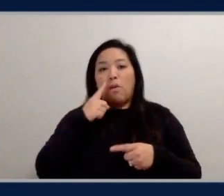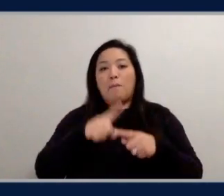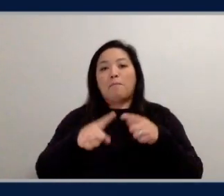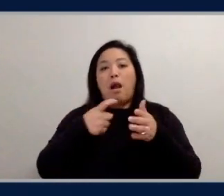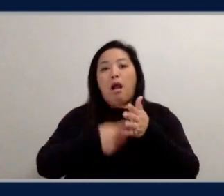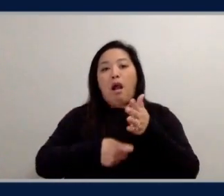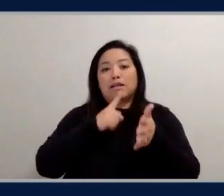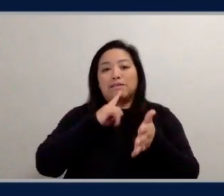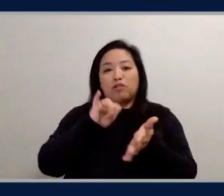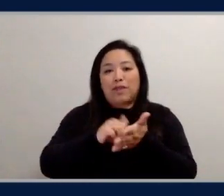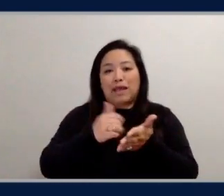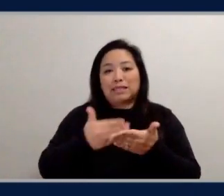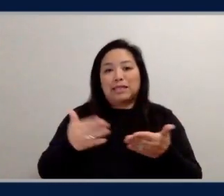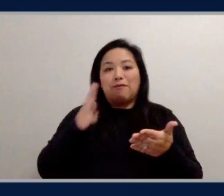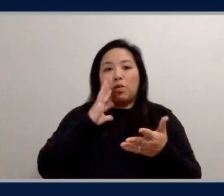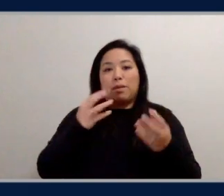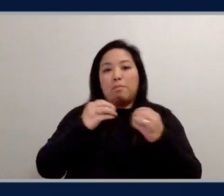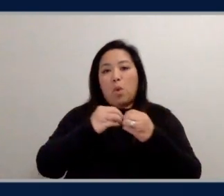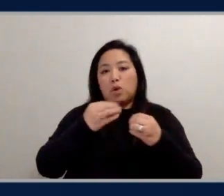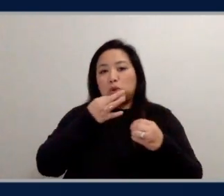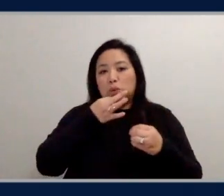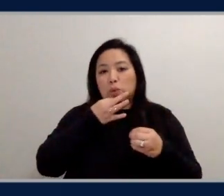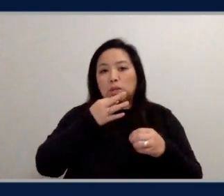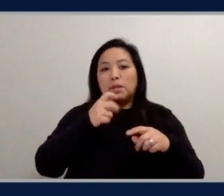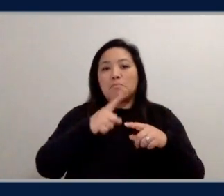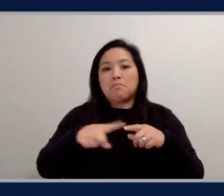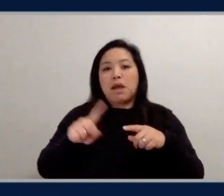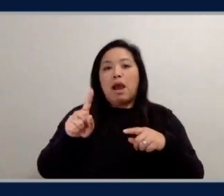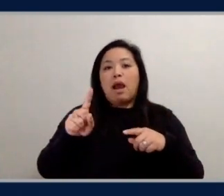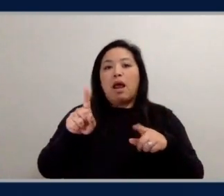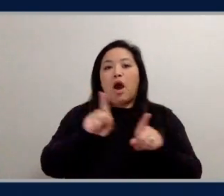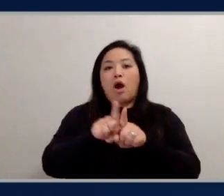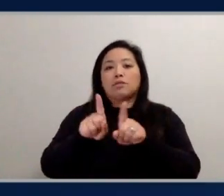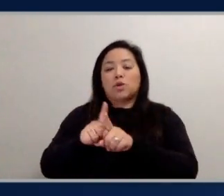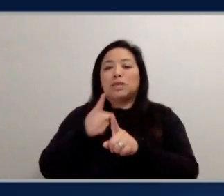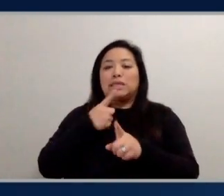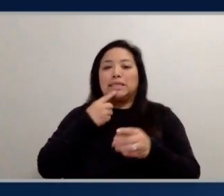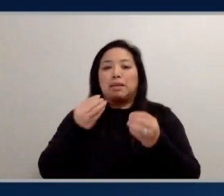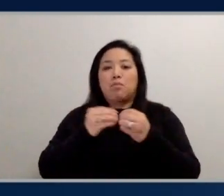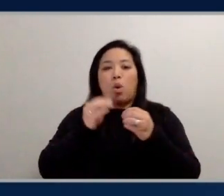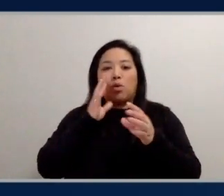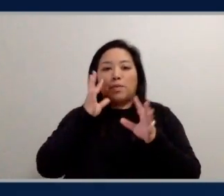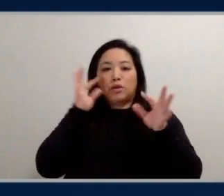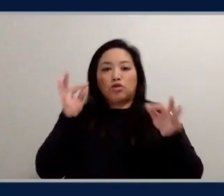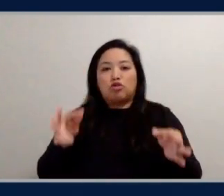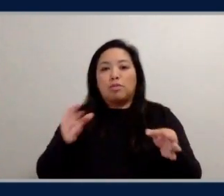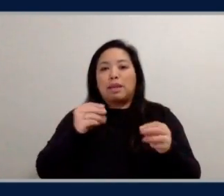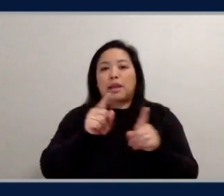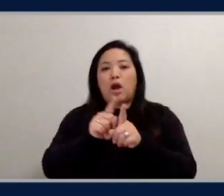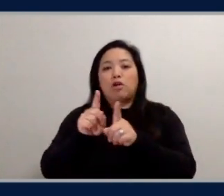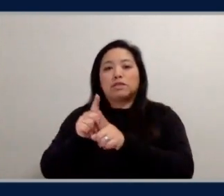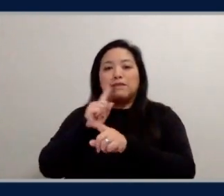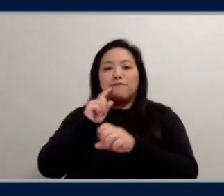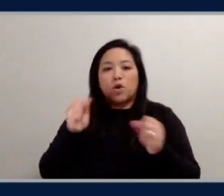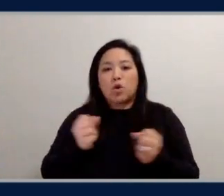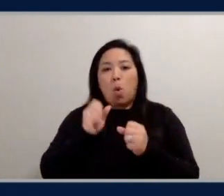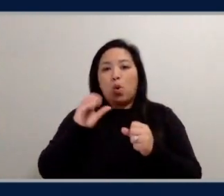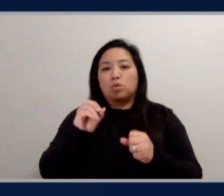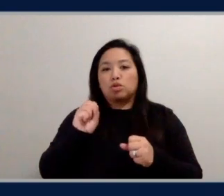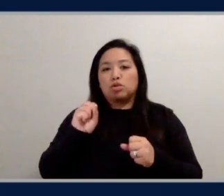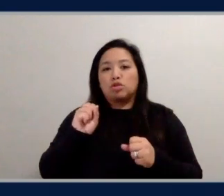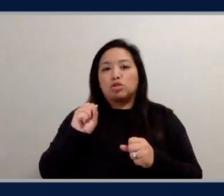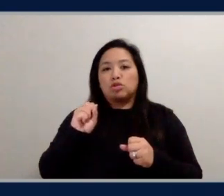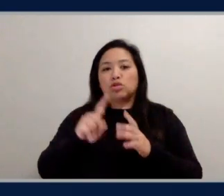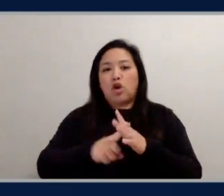there's more to come, he says, with that, so still more to be determined. Yeah. And then lastly, with cold starts, no, not supported